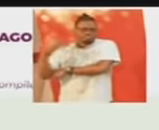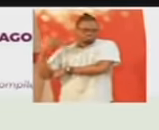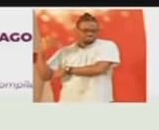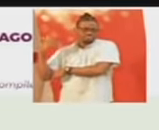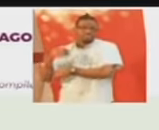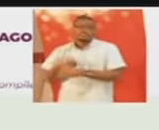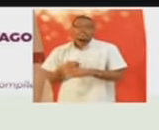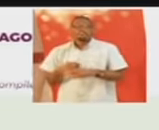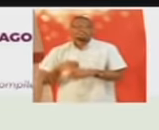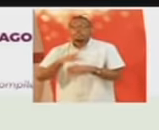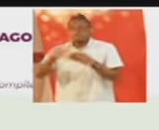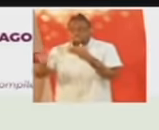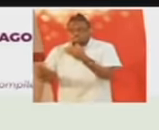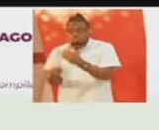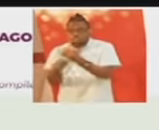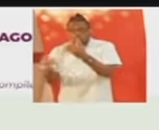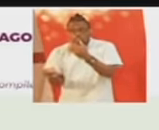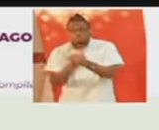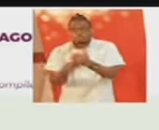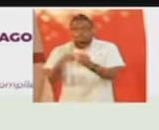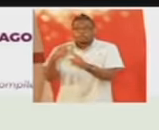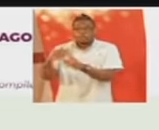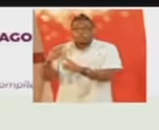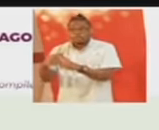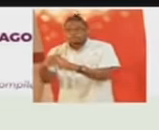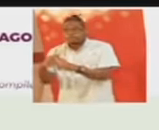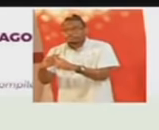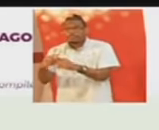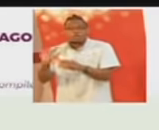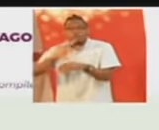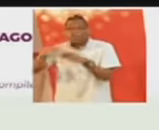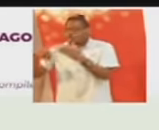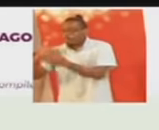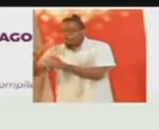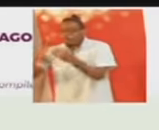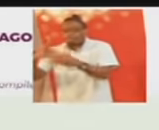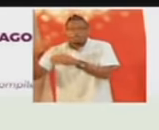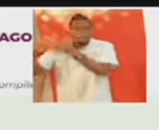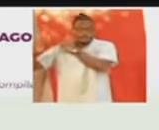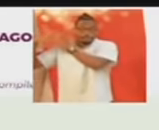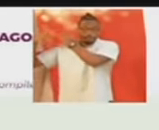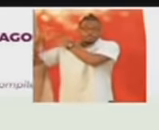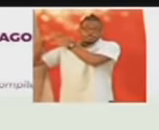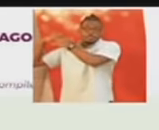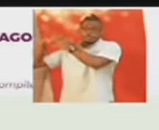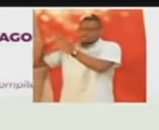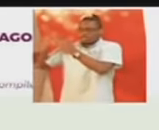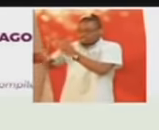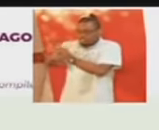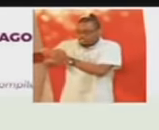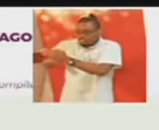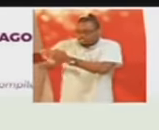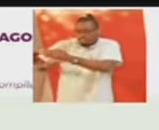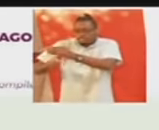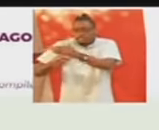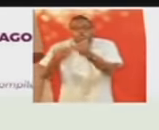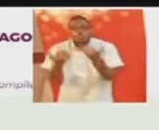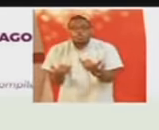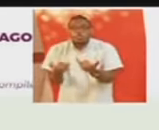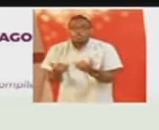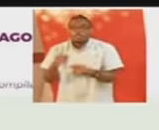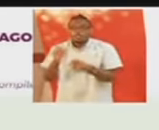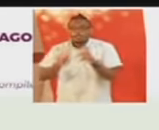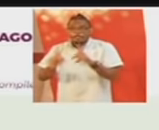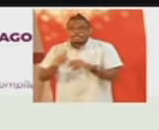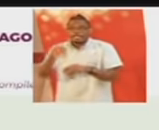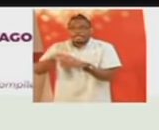positive cases for COVID-19 from our first case, March 12, till present. Total number of patients in hospitals represented